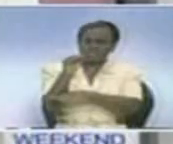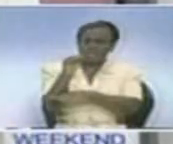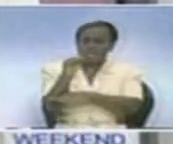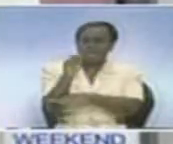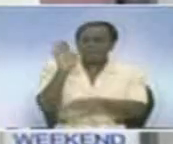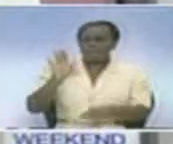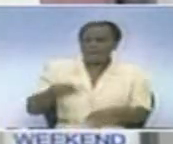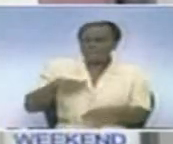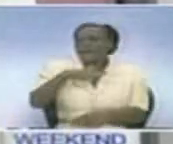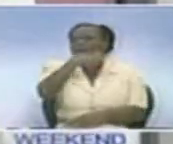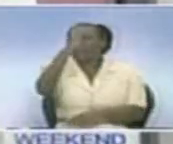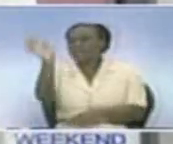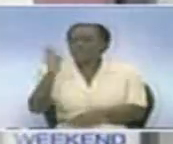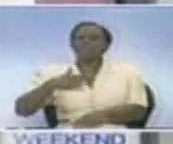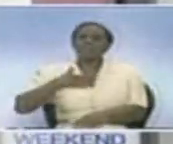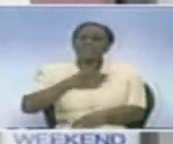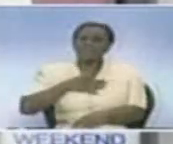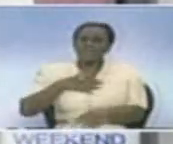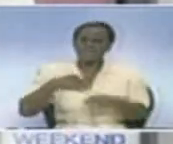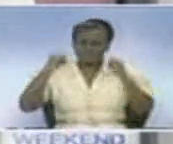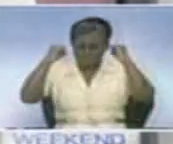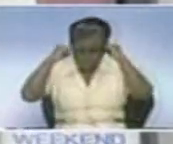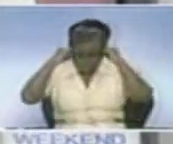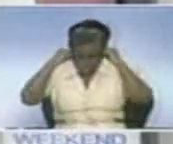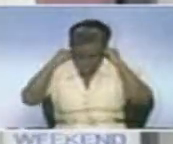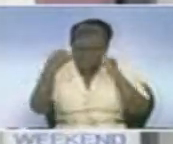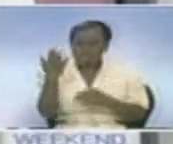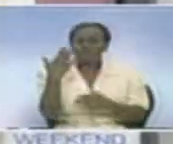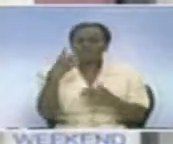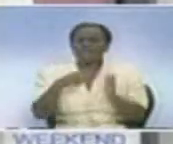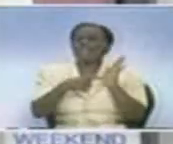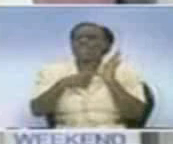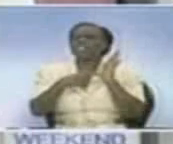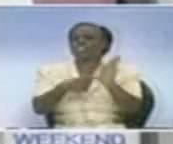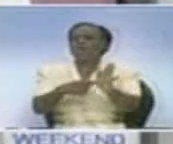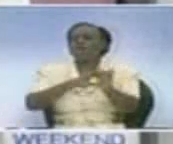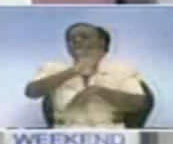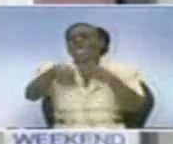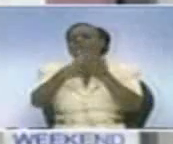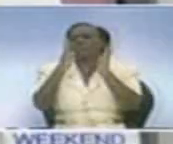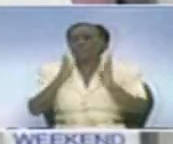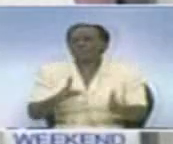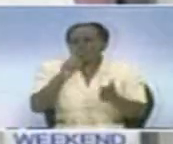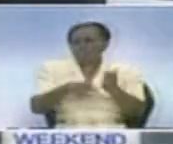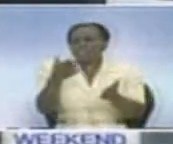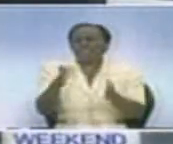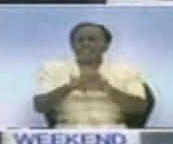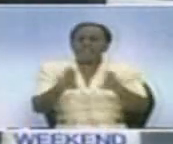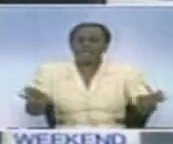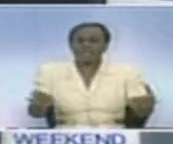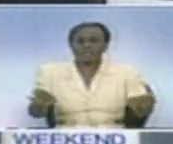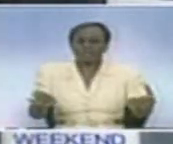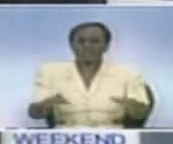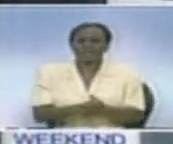Giru, please study and document and let everybody see what there is on the whole of this. All right. I'd like us